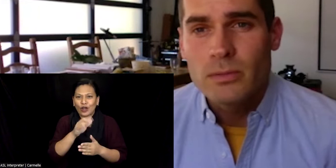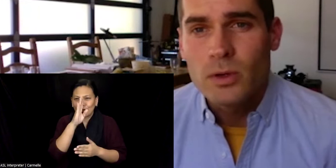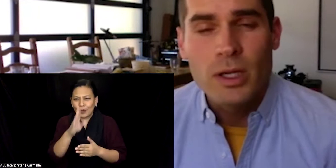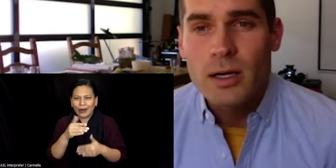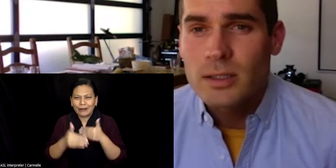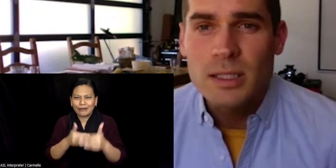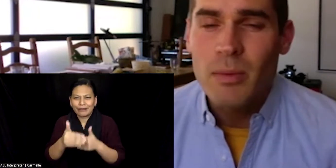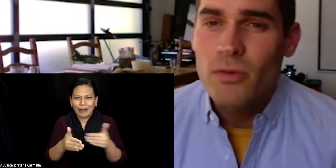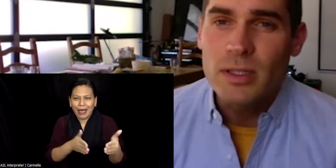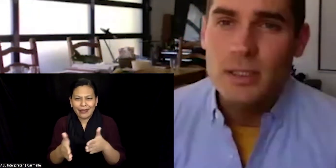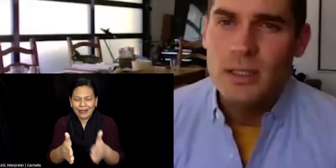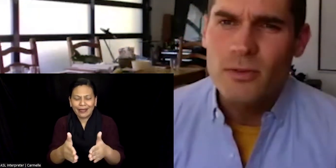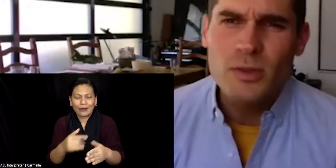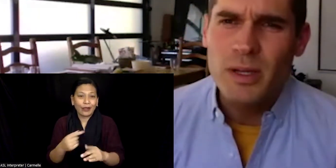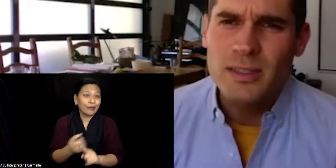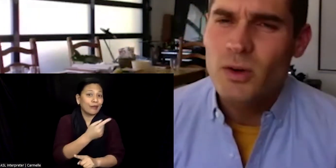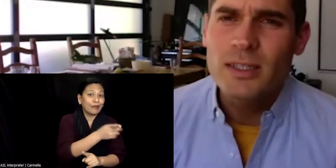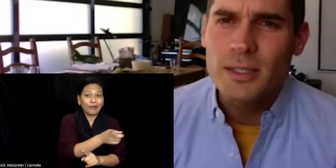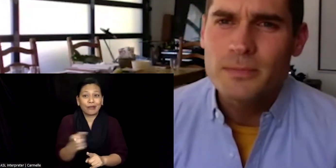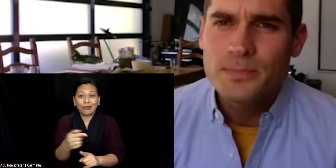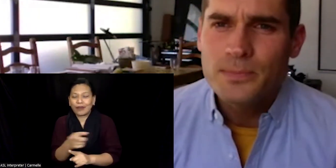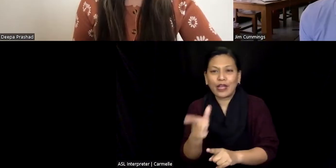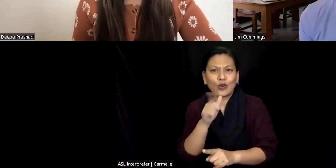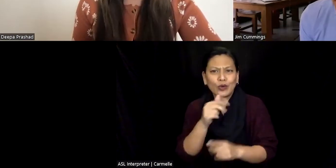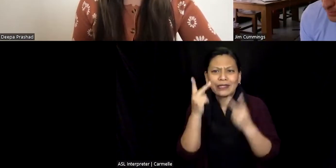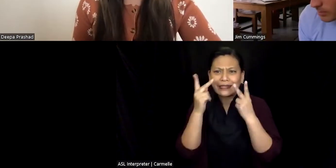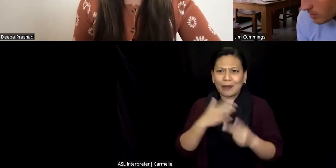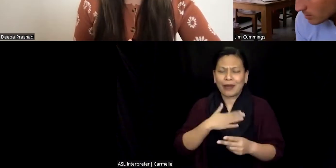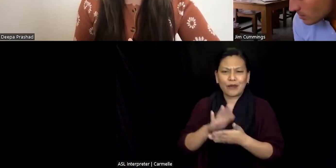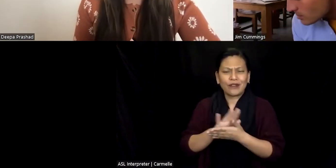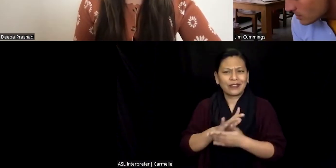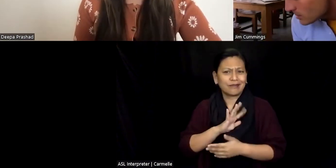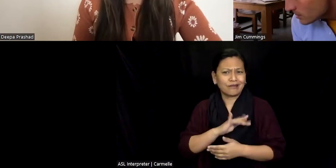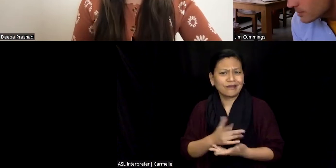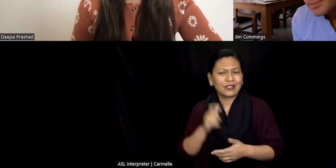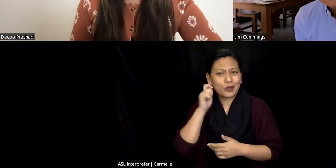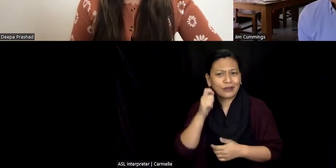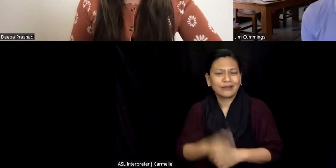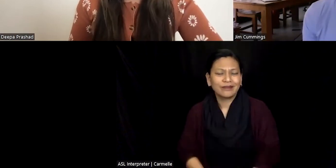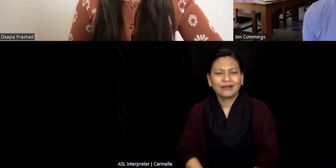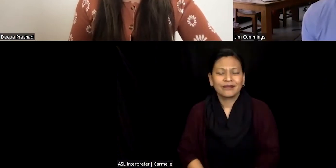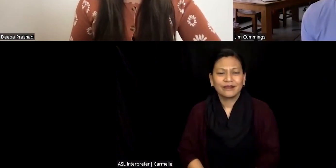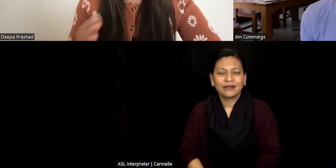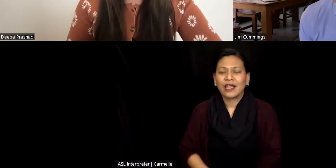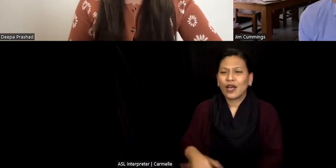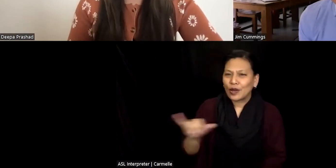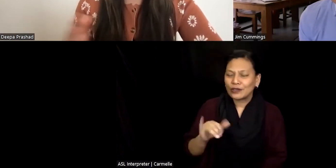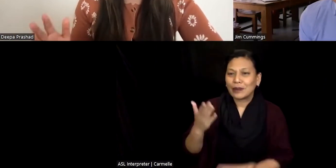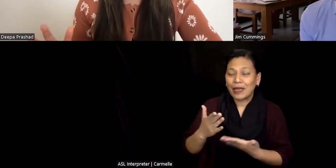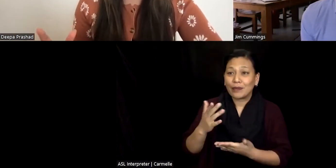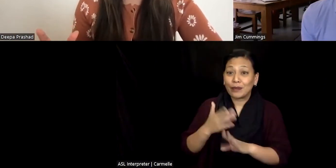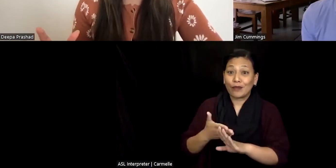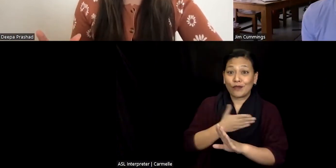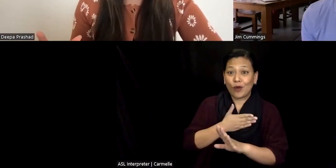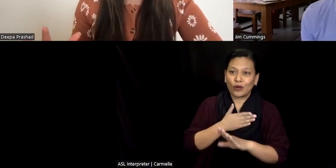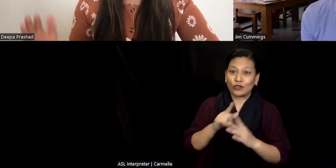people who are young see my movies in the first place. It's crazy. Yeah, and I think it's important to note too that like you might have a set plan, a